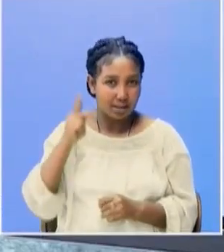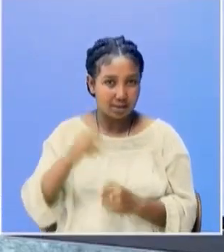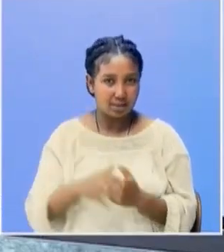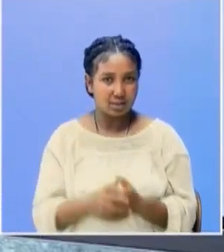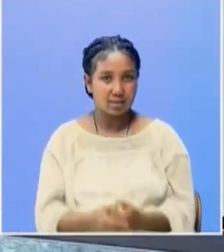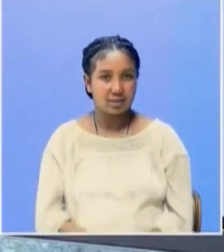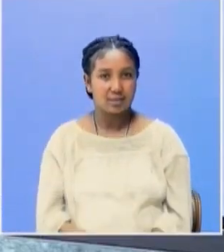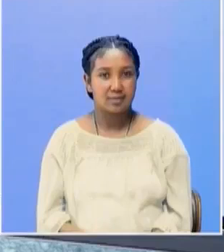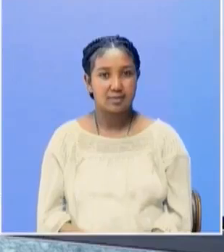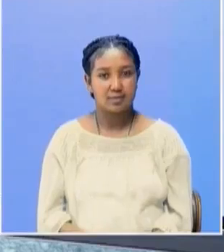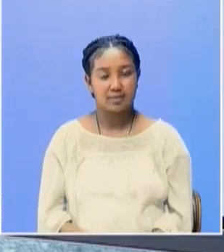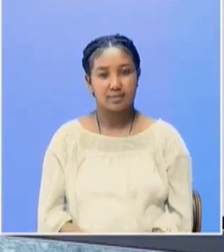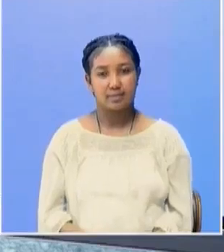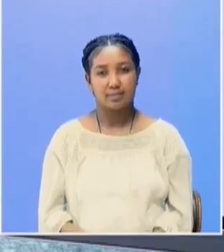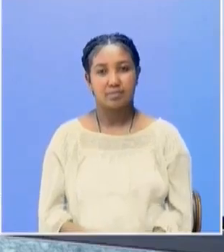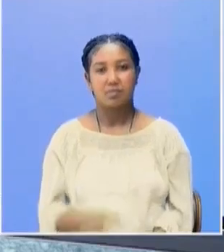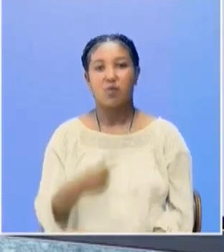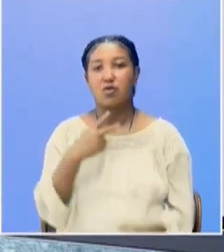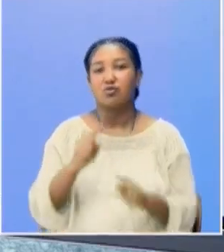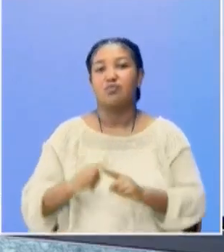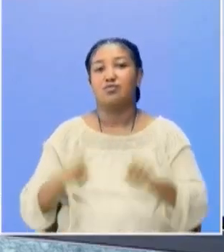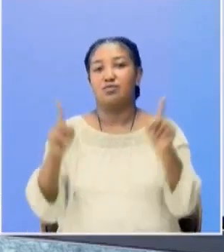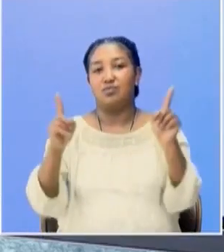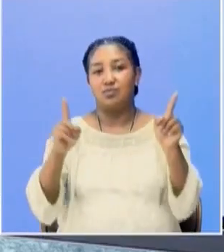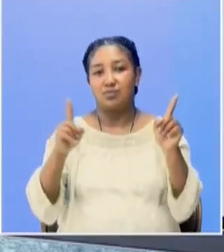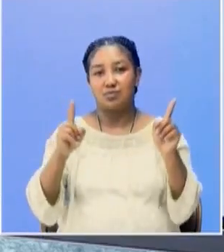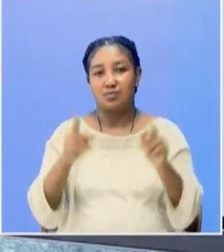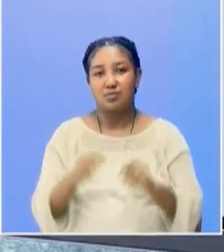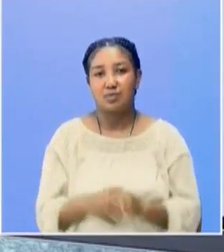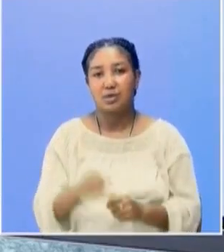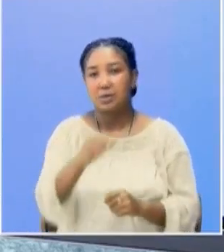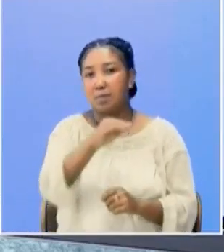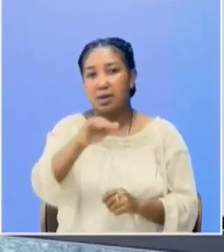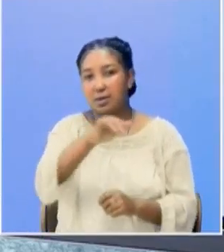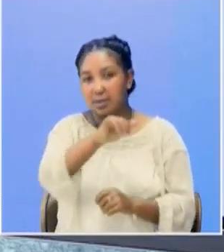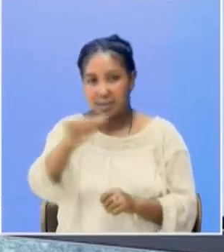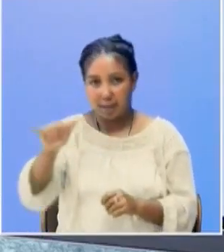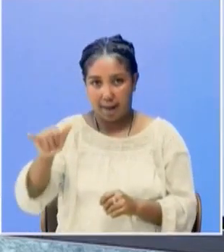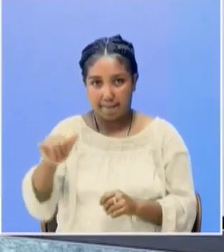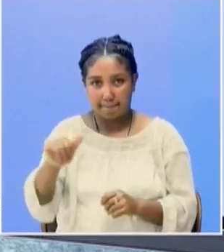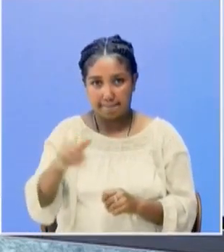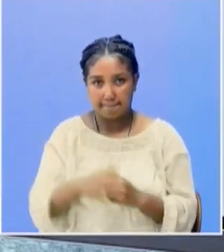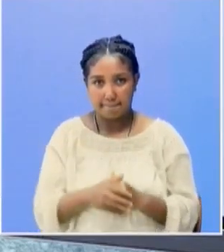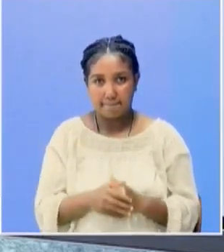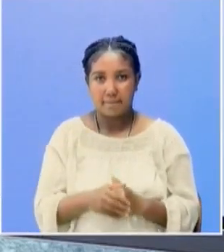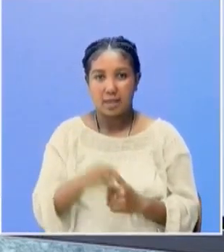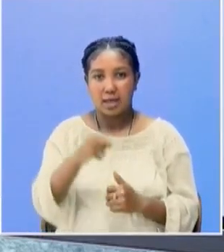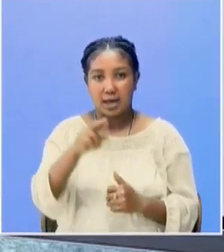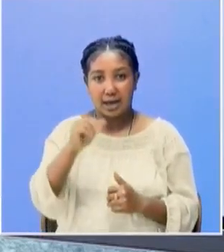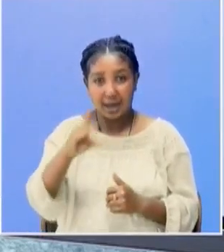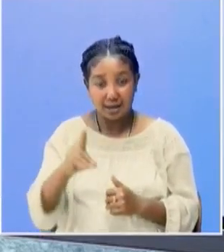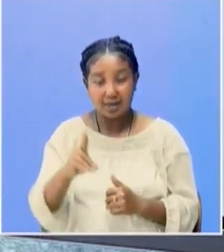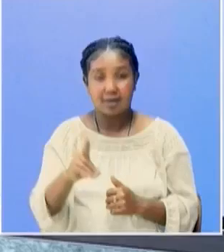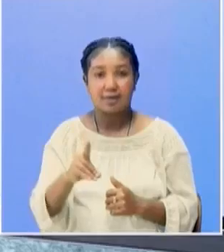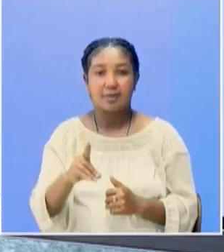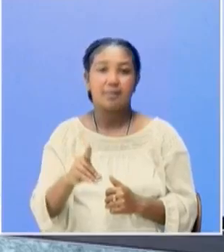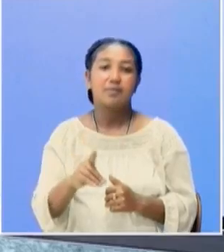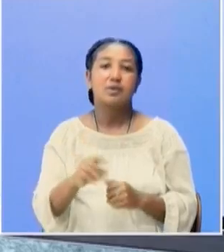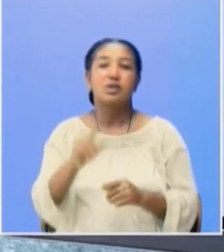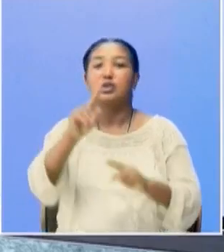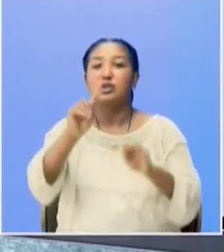or something in the past. Okay? My brother read an interesting story